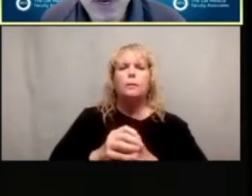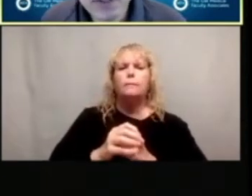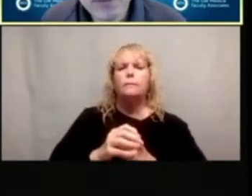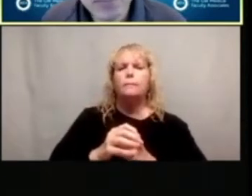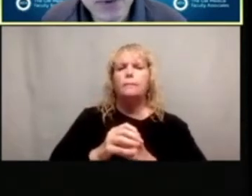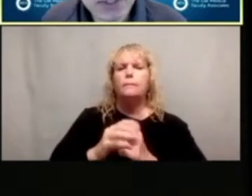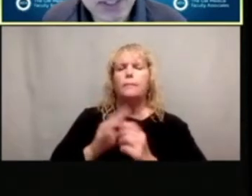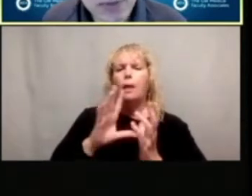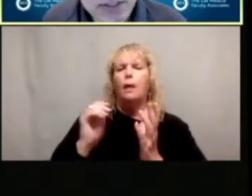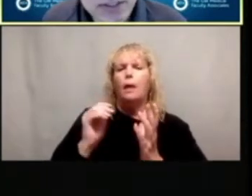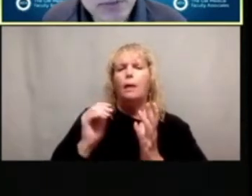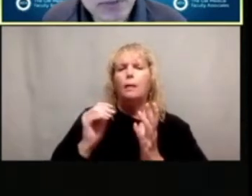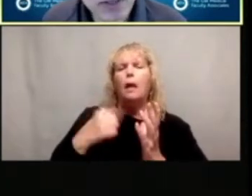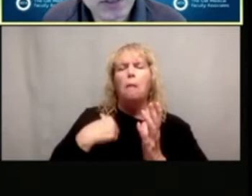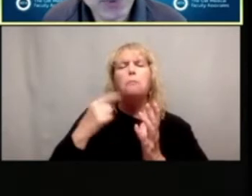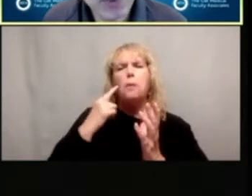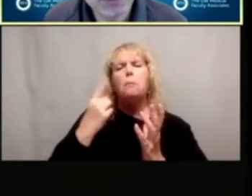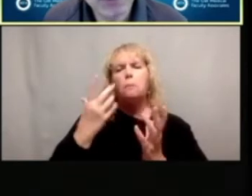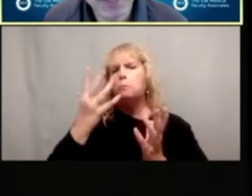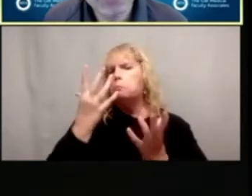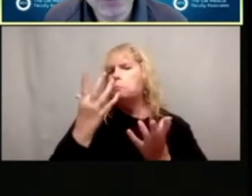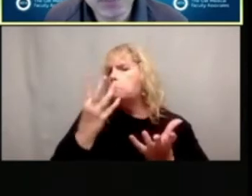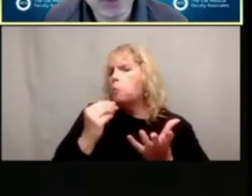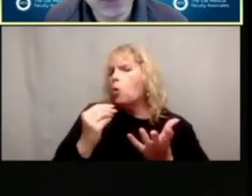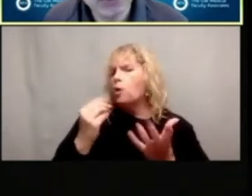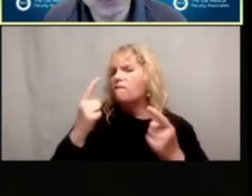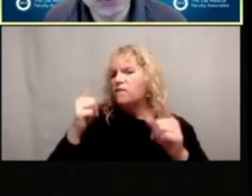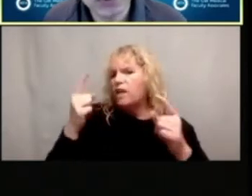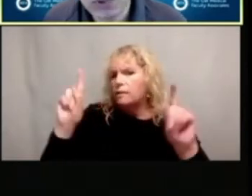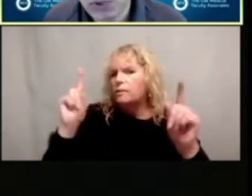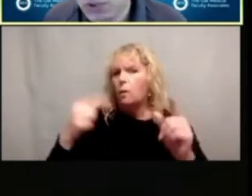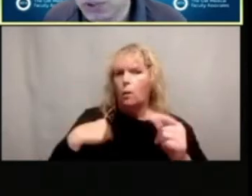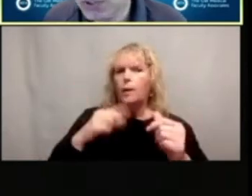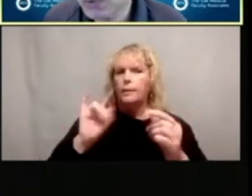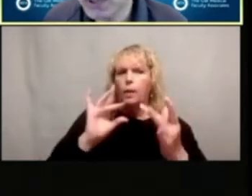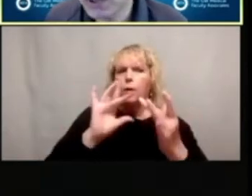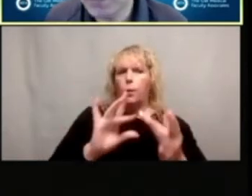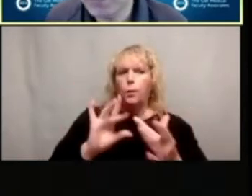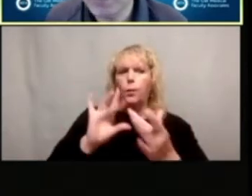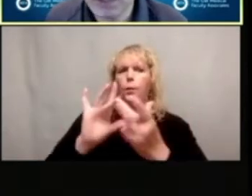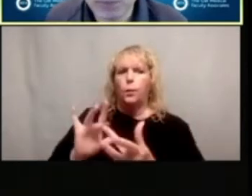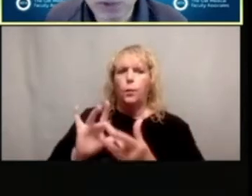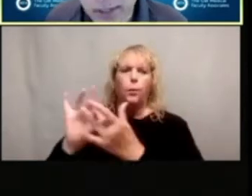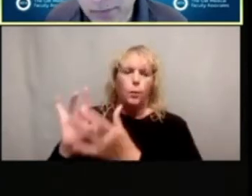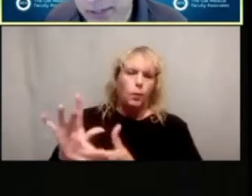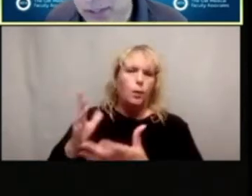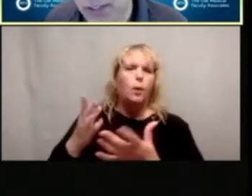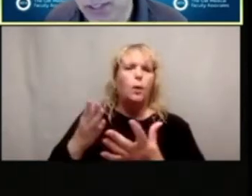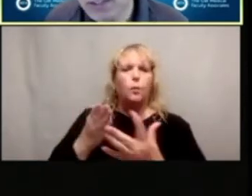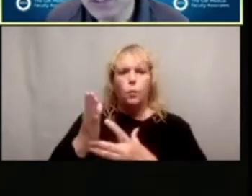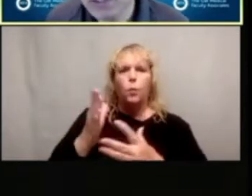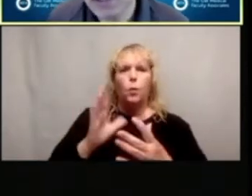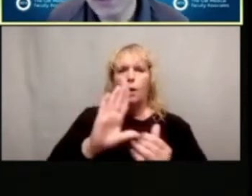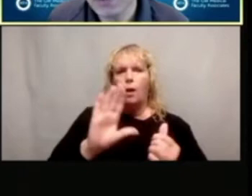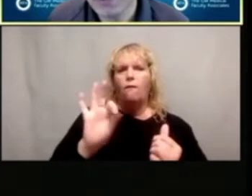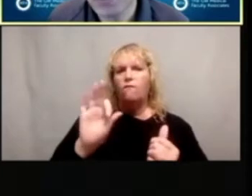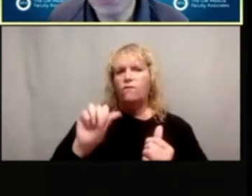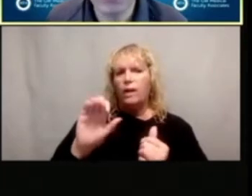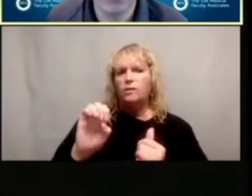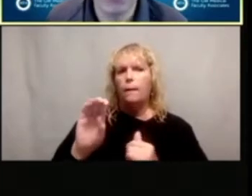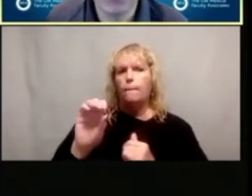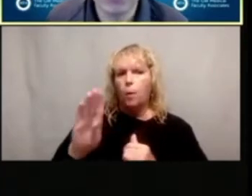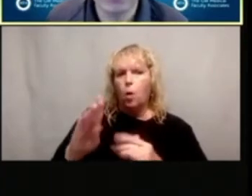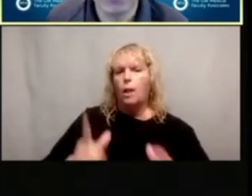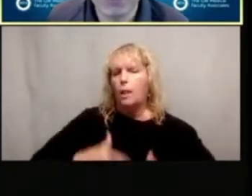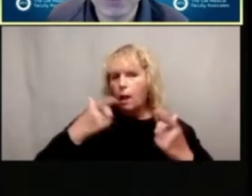And they were, I think, moderately effective. We were able to have some reach through the church and through their Facebook Live activities and